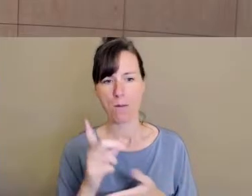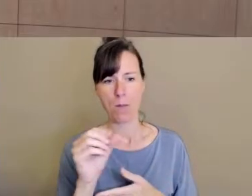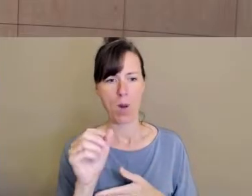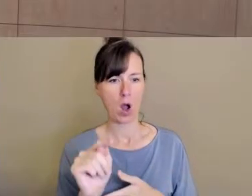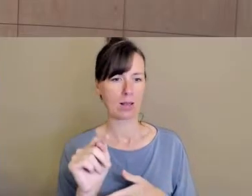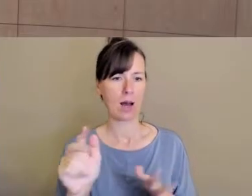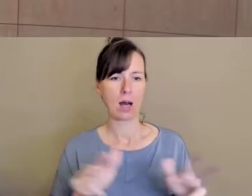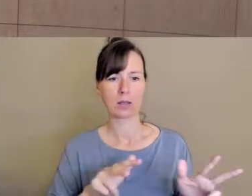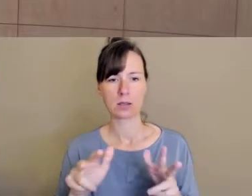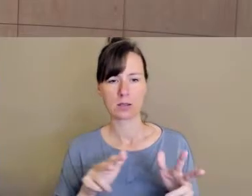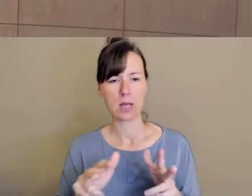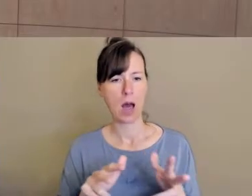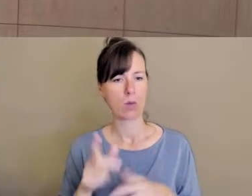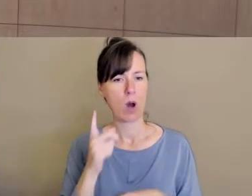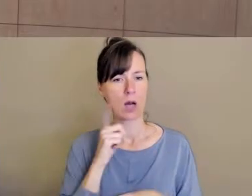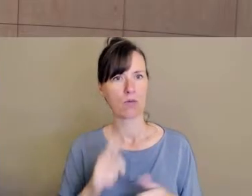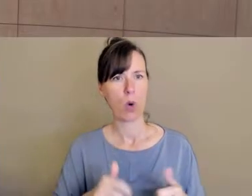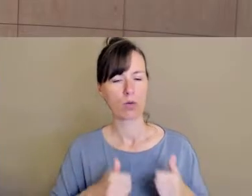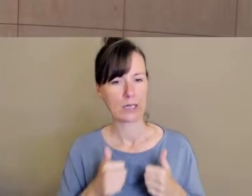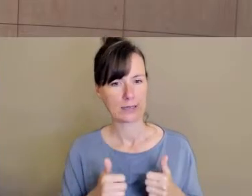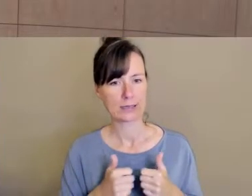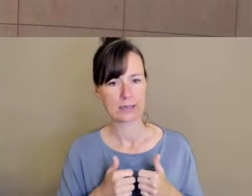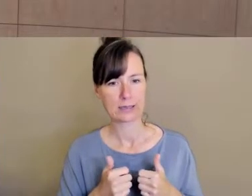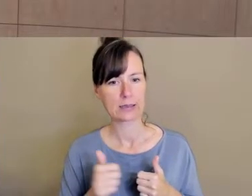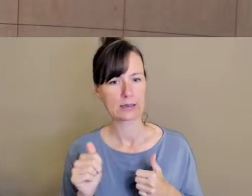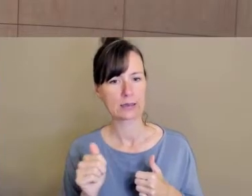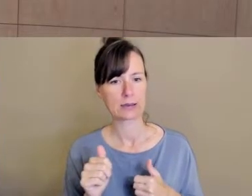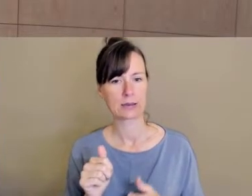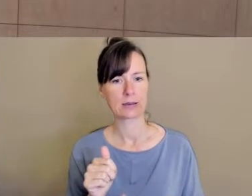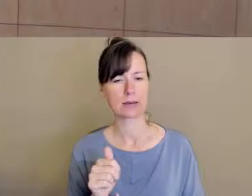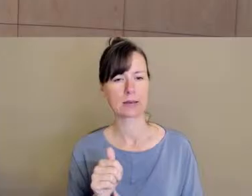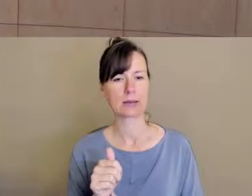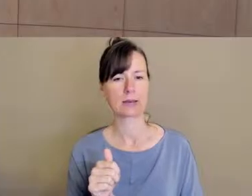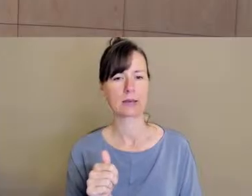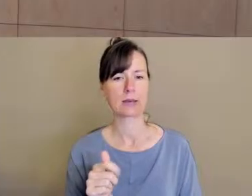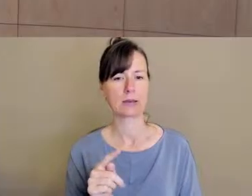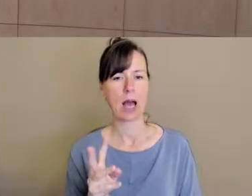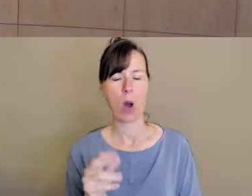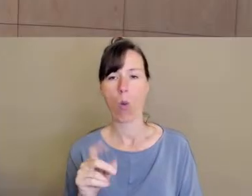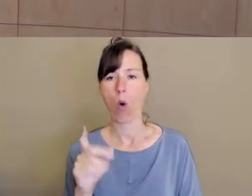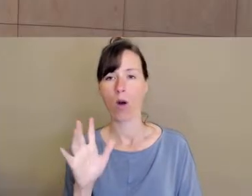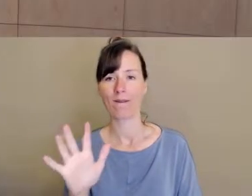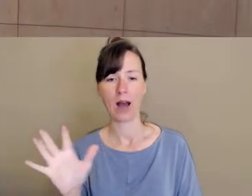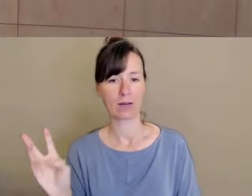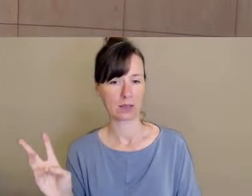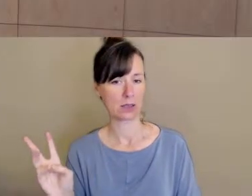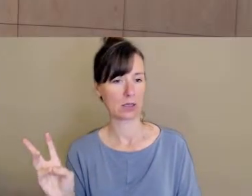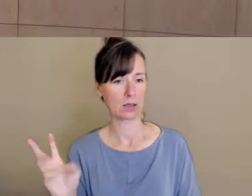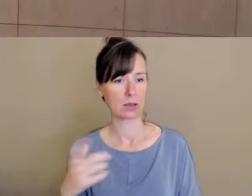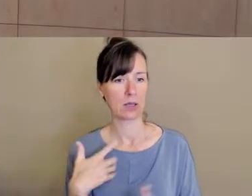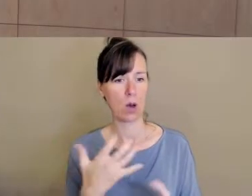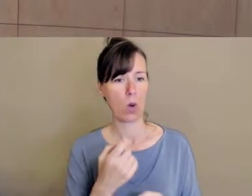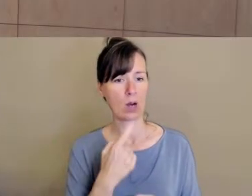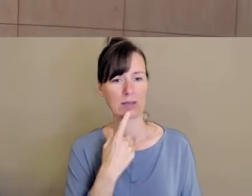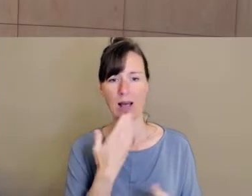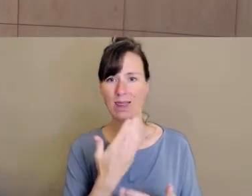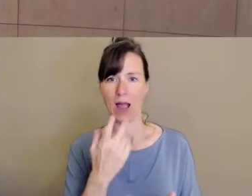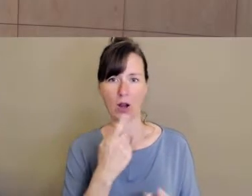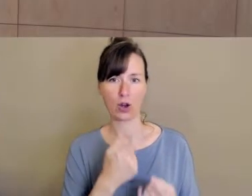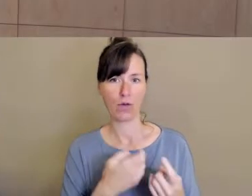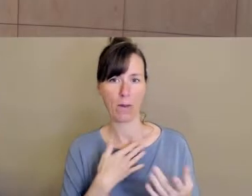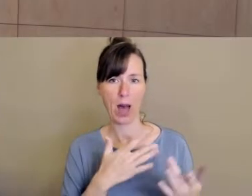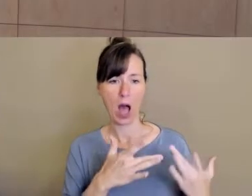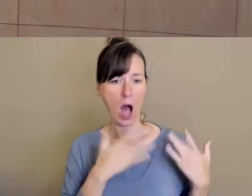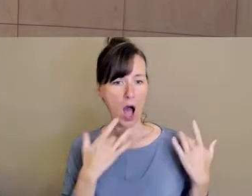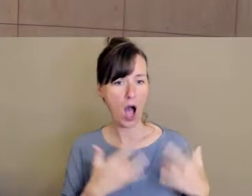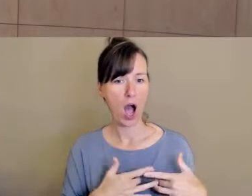residents at Ward 5 and 6. So I want to really honestly thank you from the bottom of my heart for and not only you, but also the rest of the